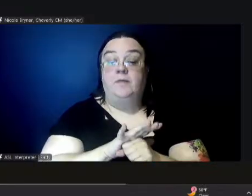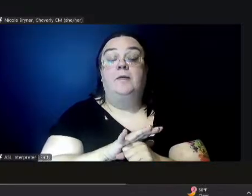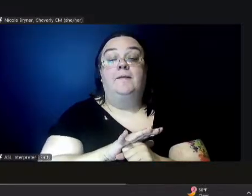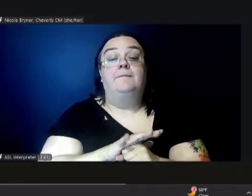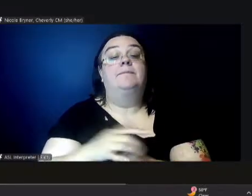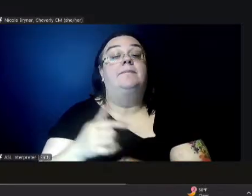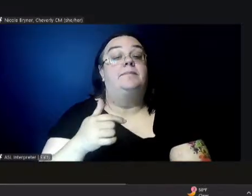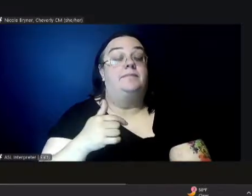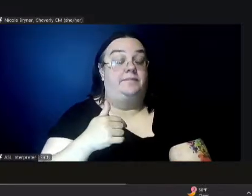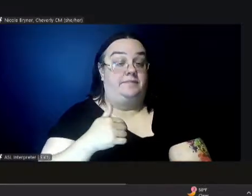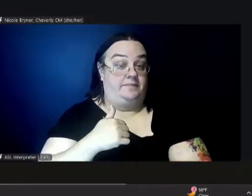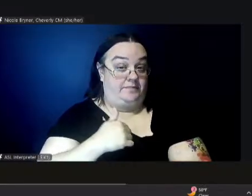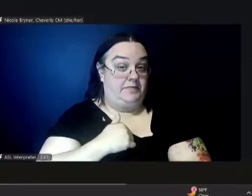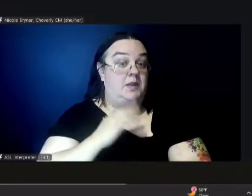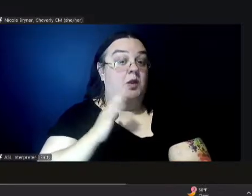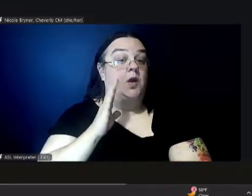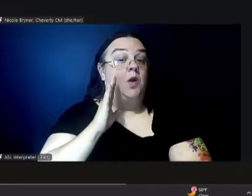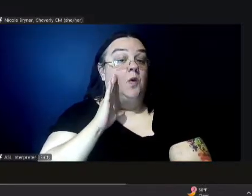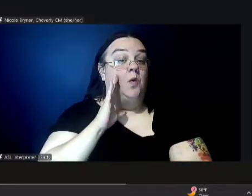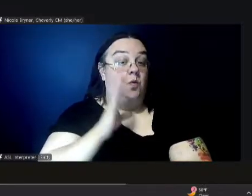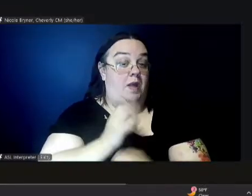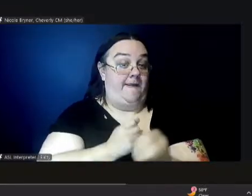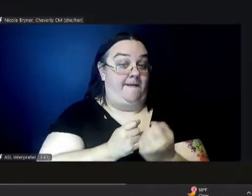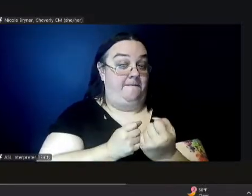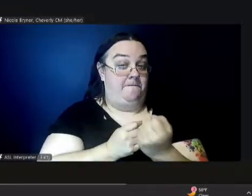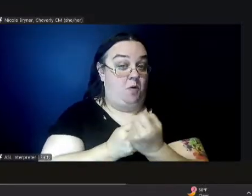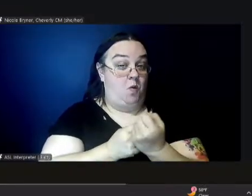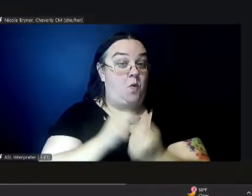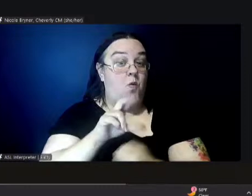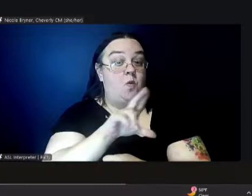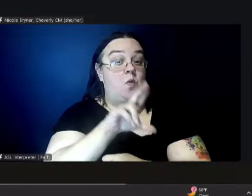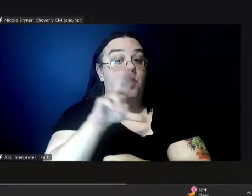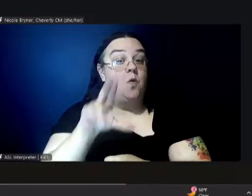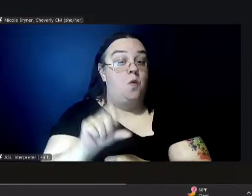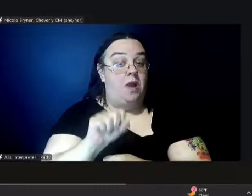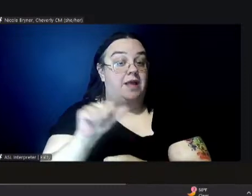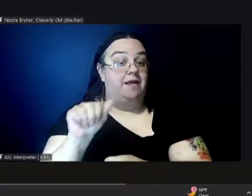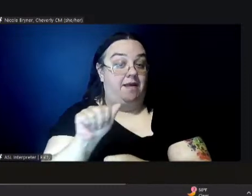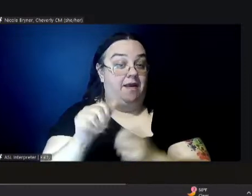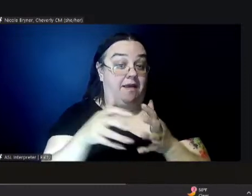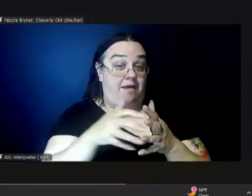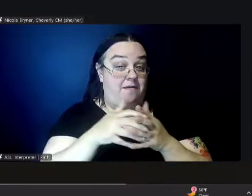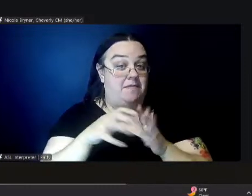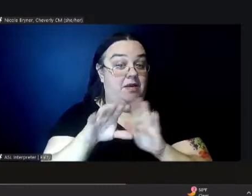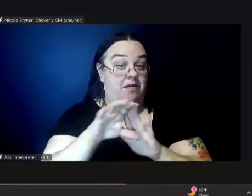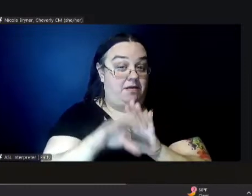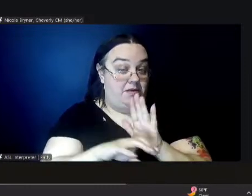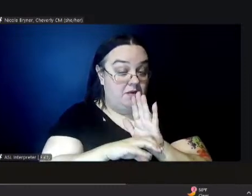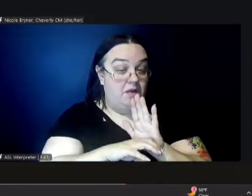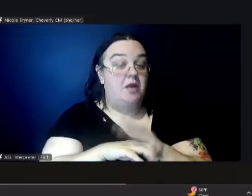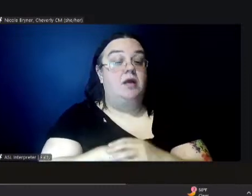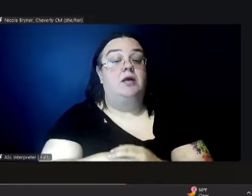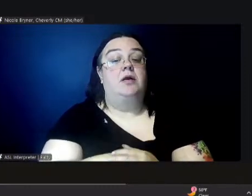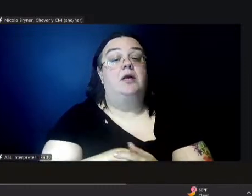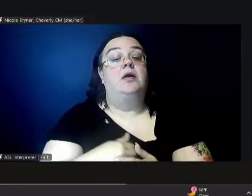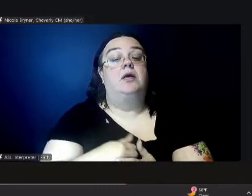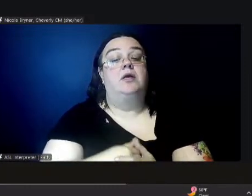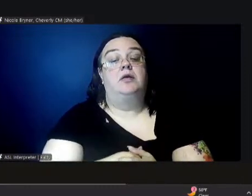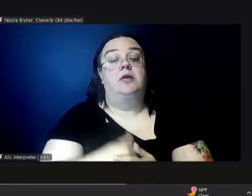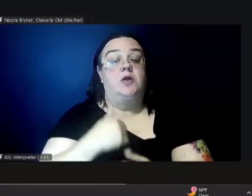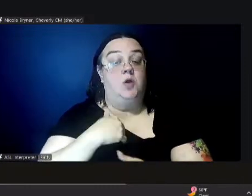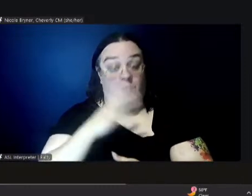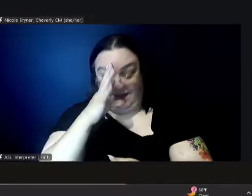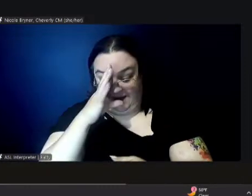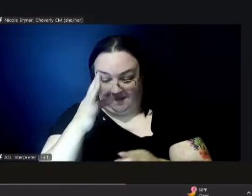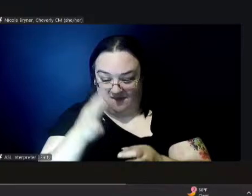the Constitution of the United States of America. I will support the Constitution of the United States of America. I will be faithful and bear allegiance to the state of Maryland